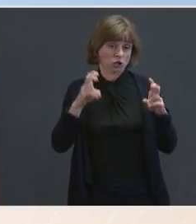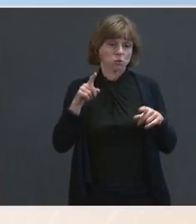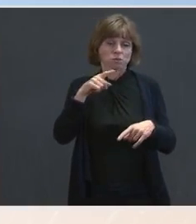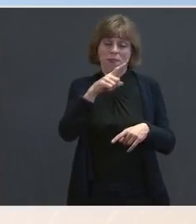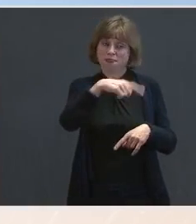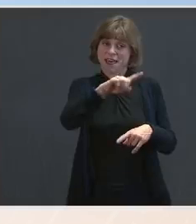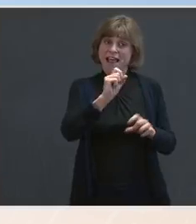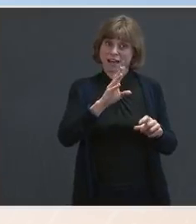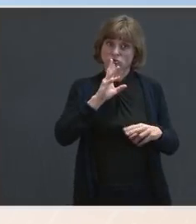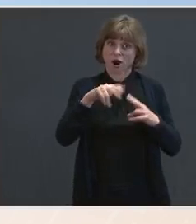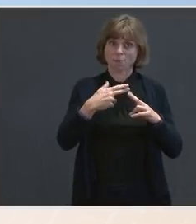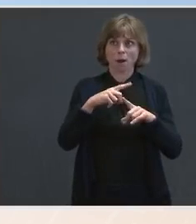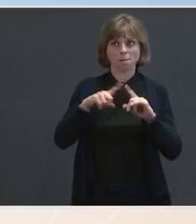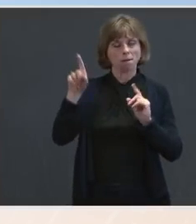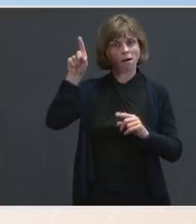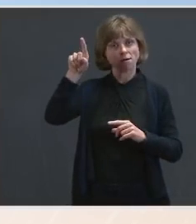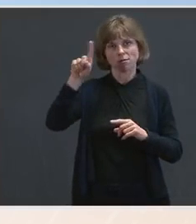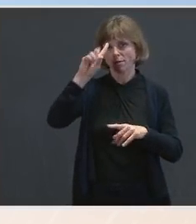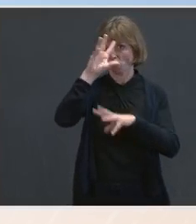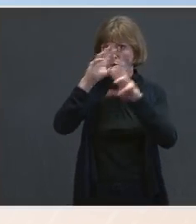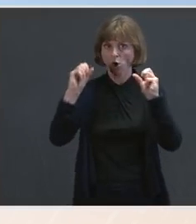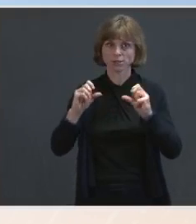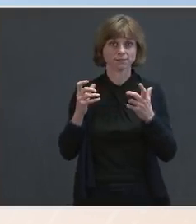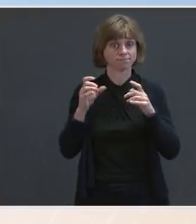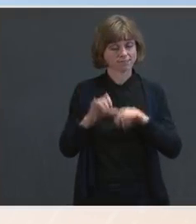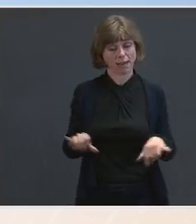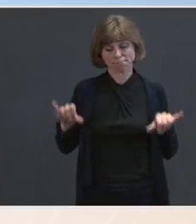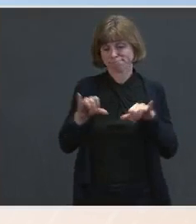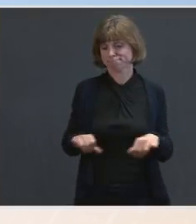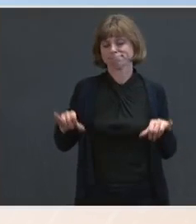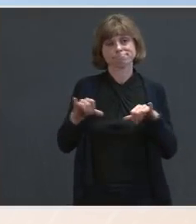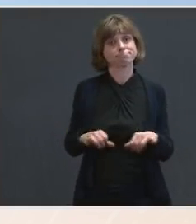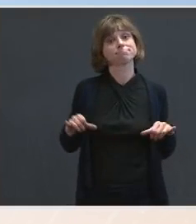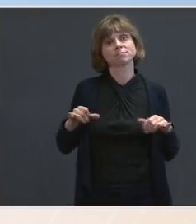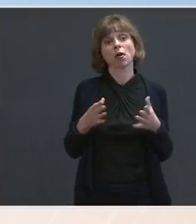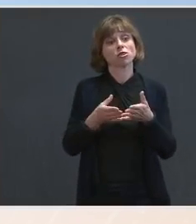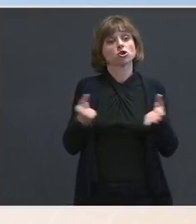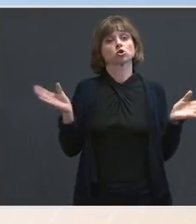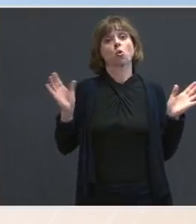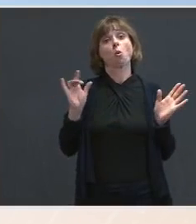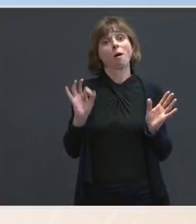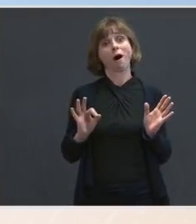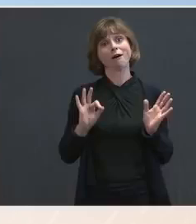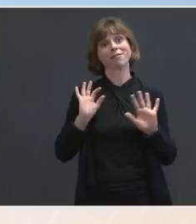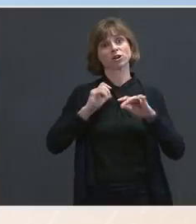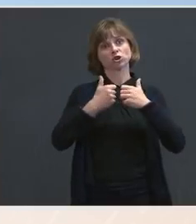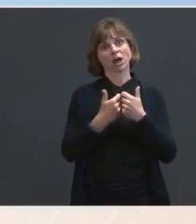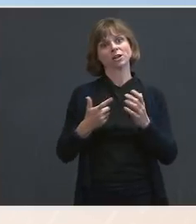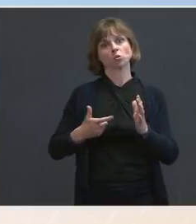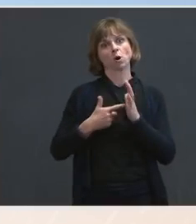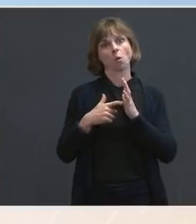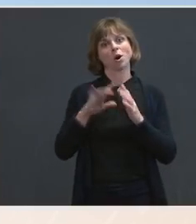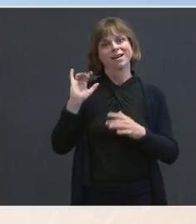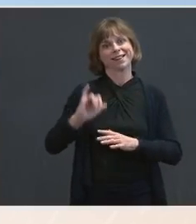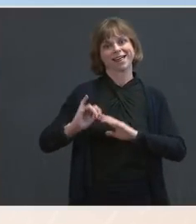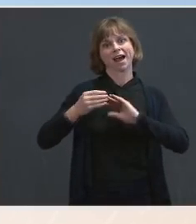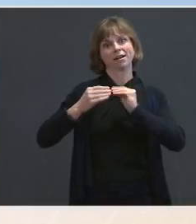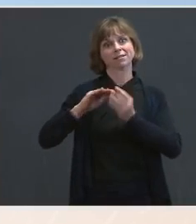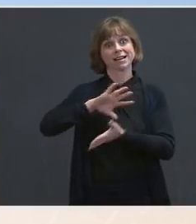been insistent that the scope of the challenge requires this size of a package, and in order to address these